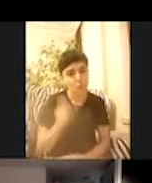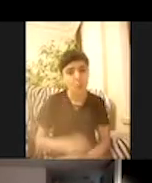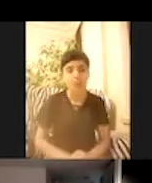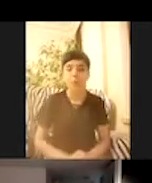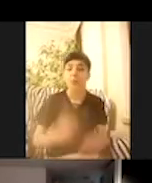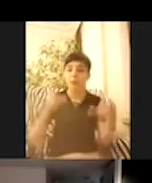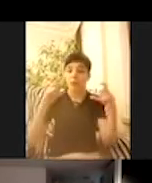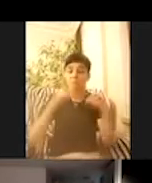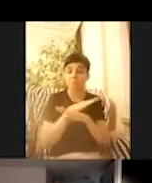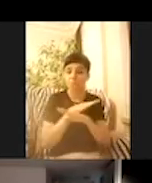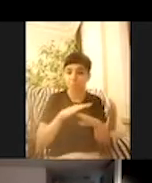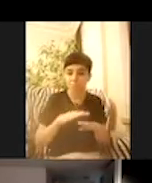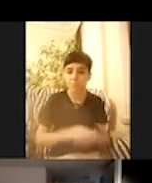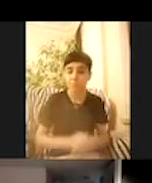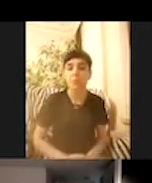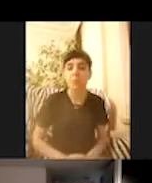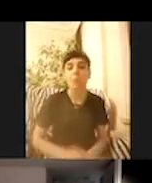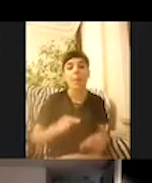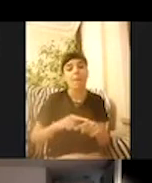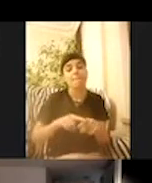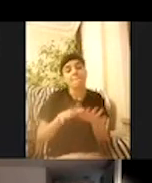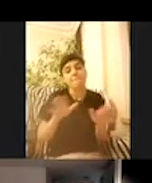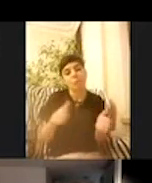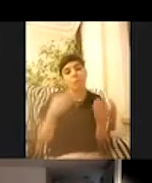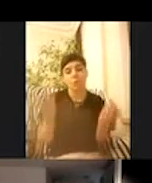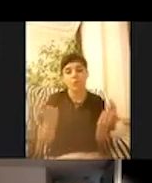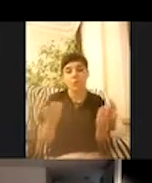but since we're only getting a taste of each one,